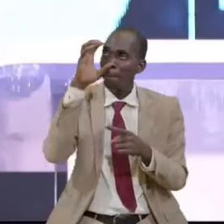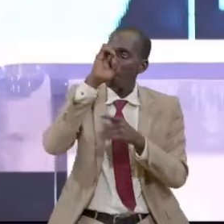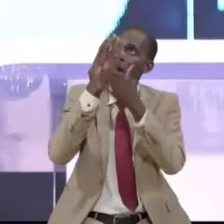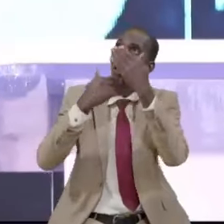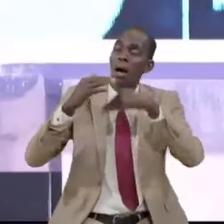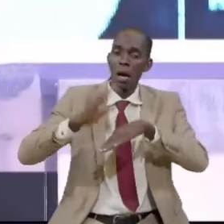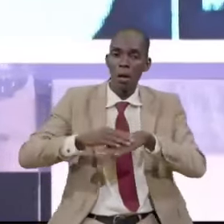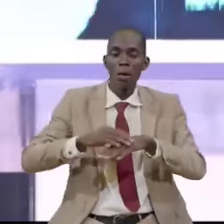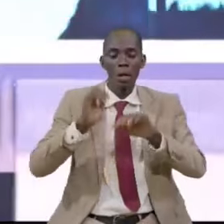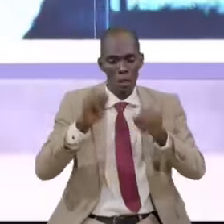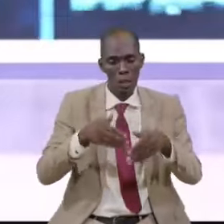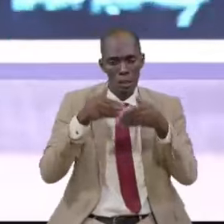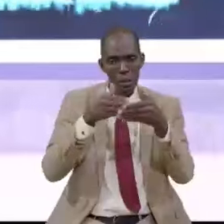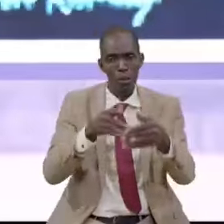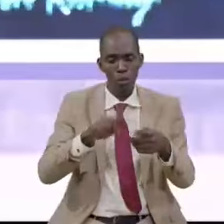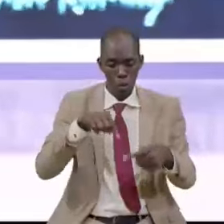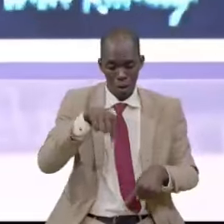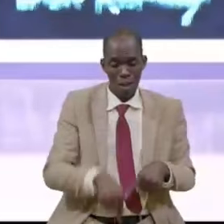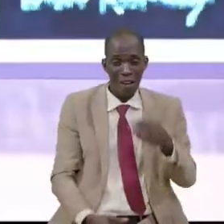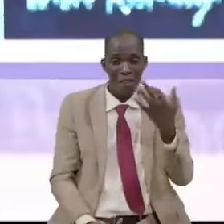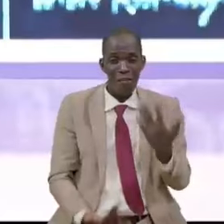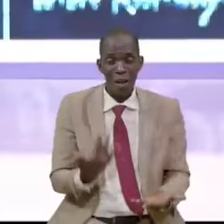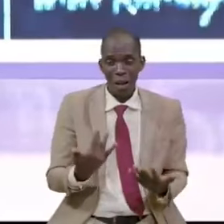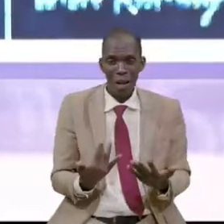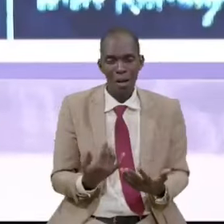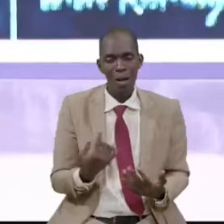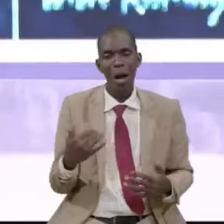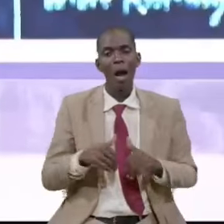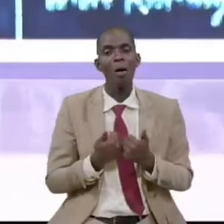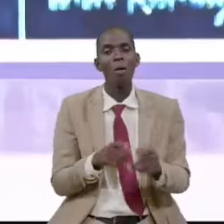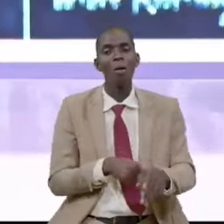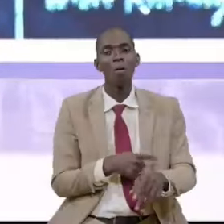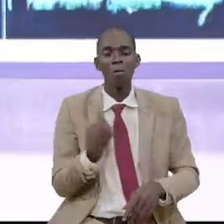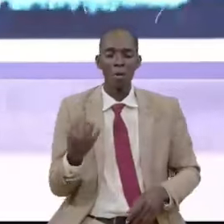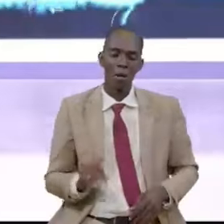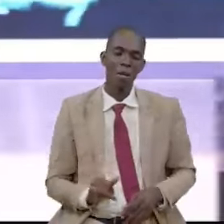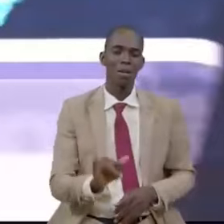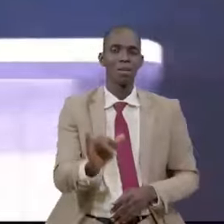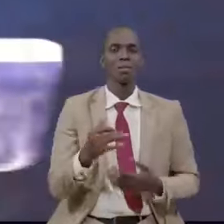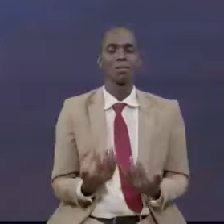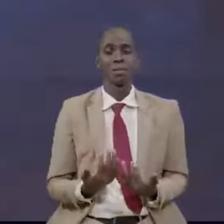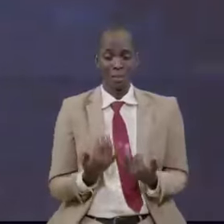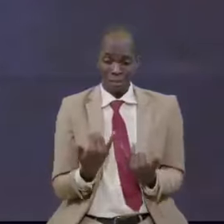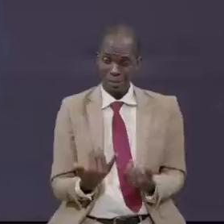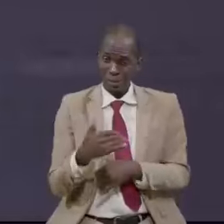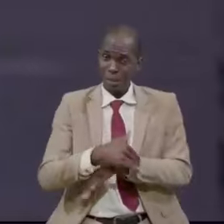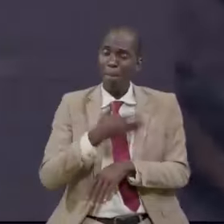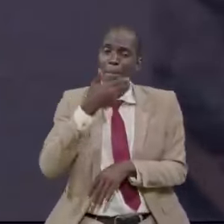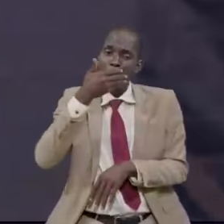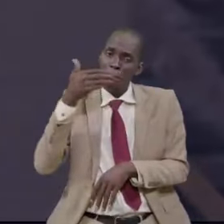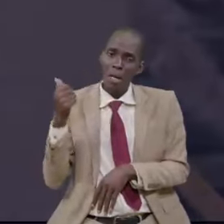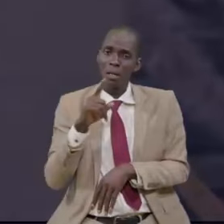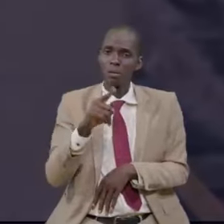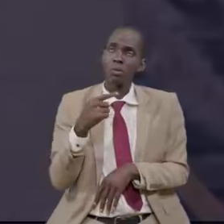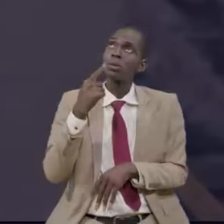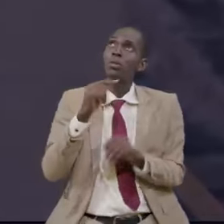ever. Immediately tonight, you say, I don't want them anymore. I don't need them anymore. I